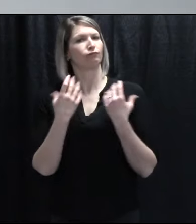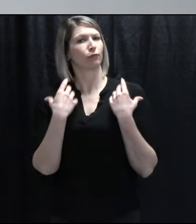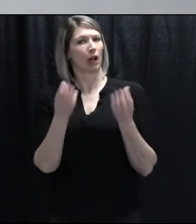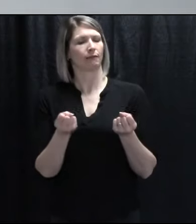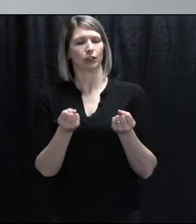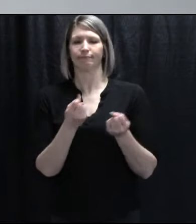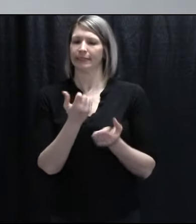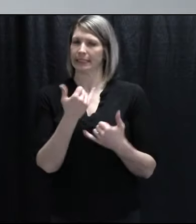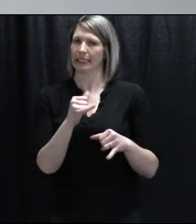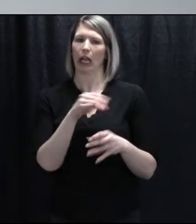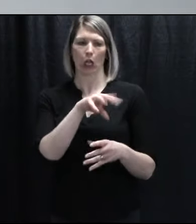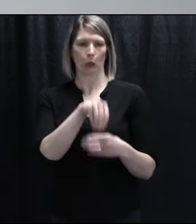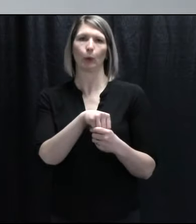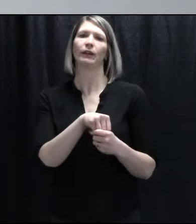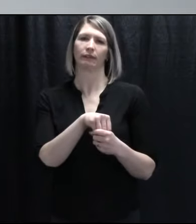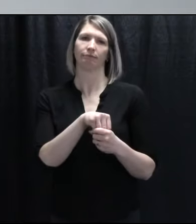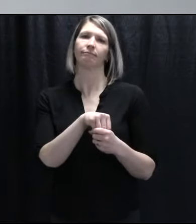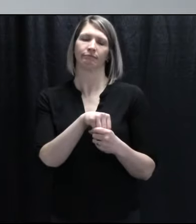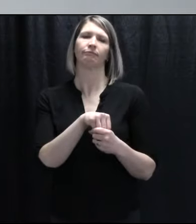diagnosed people that we've had.